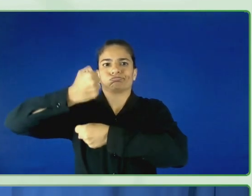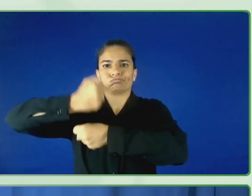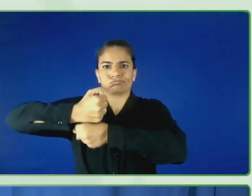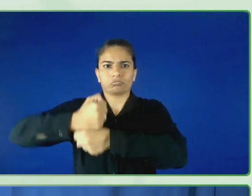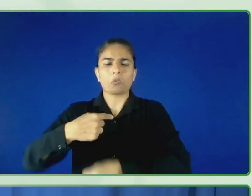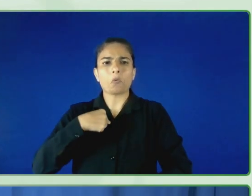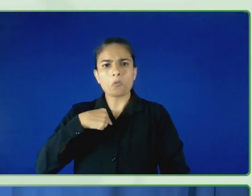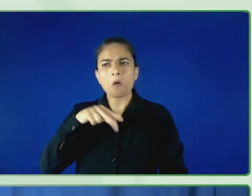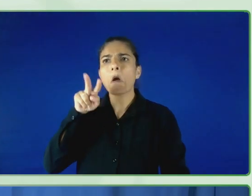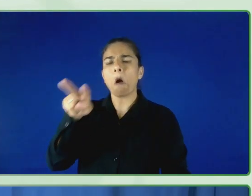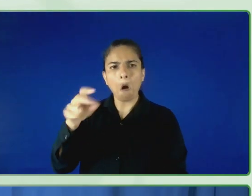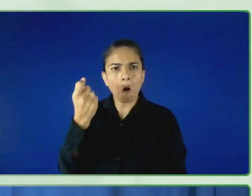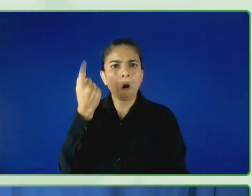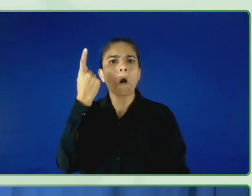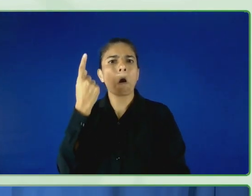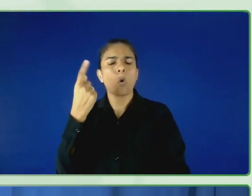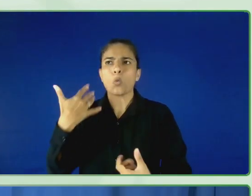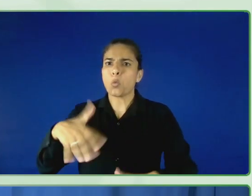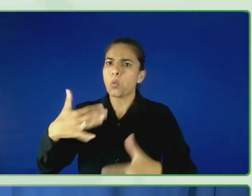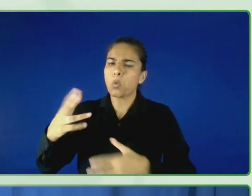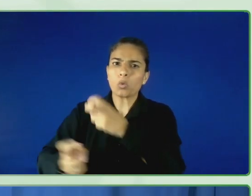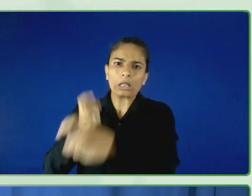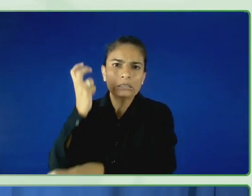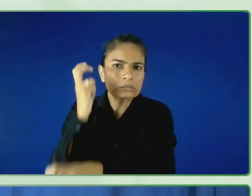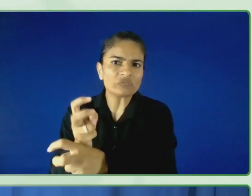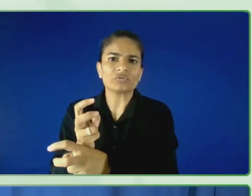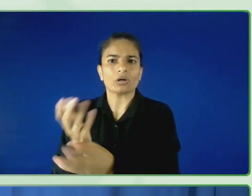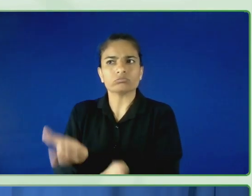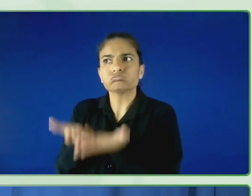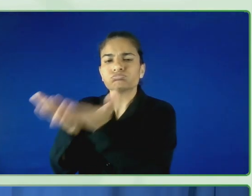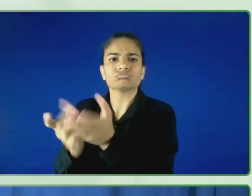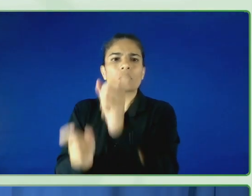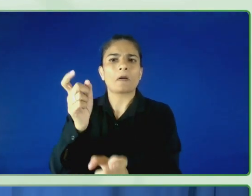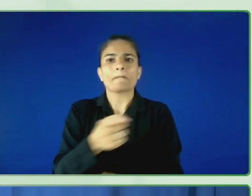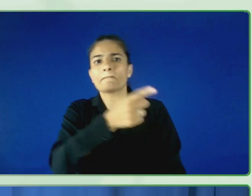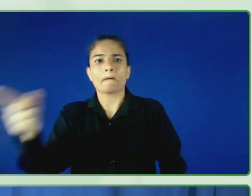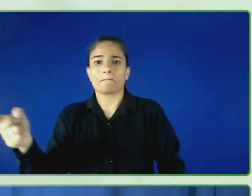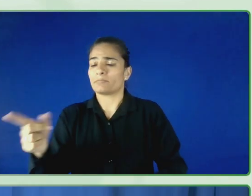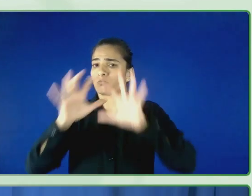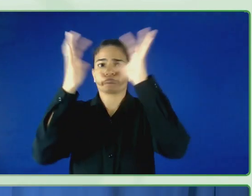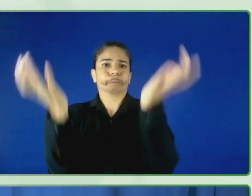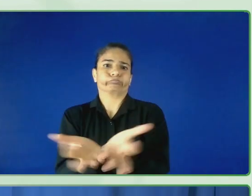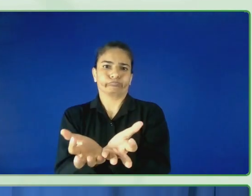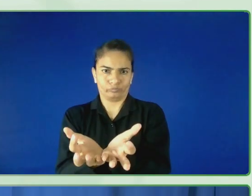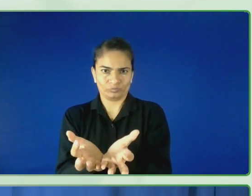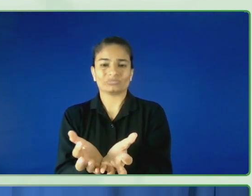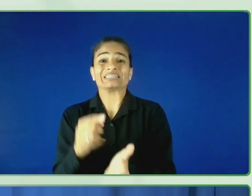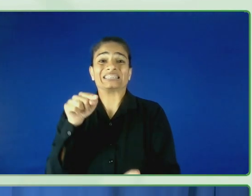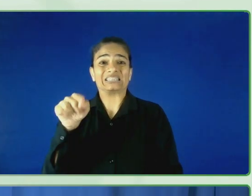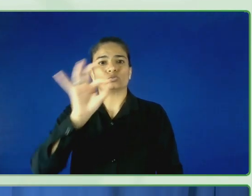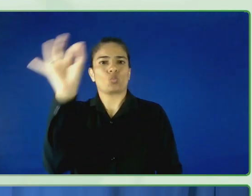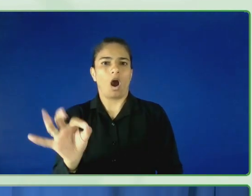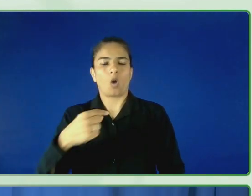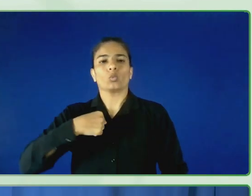will be to provide this solution for everyone and everywhere. And this is why we changed our